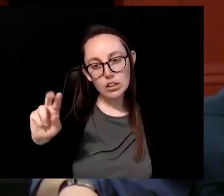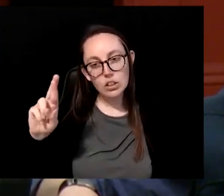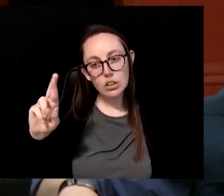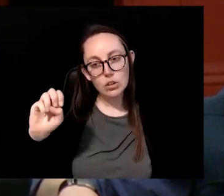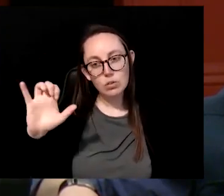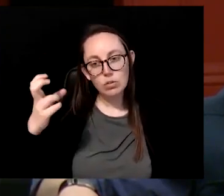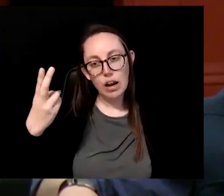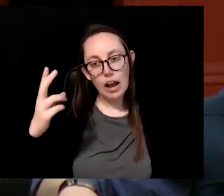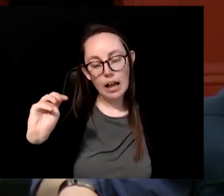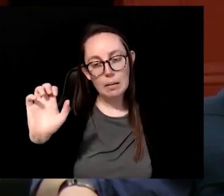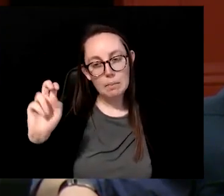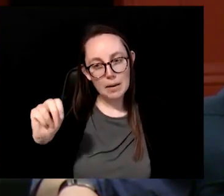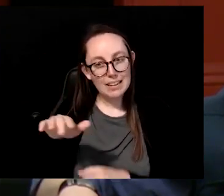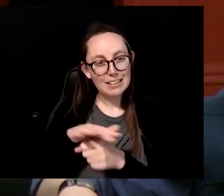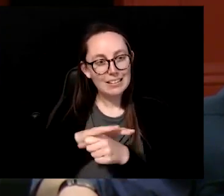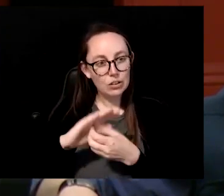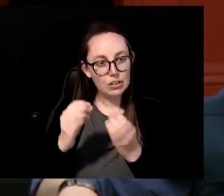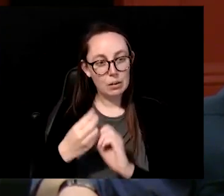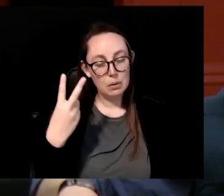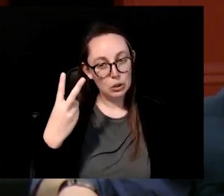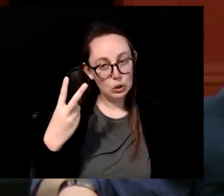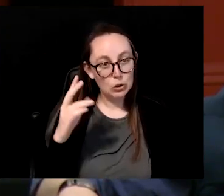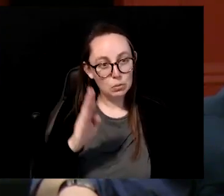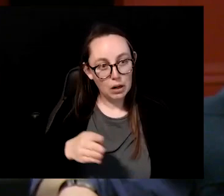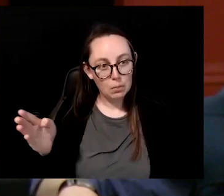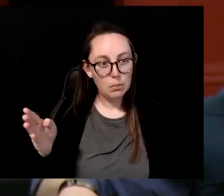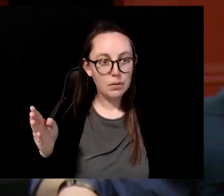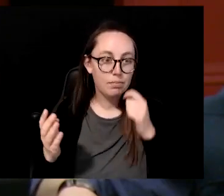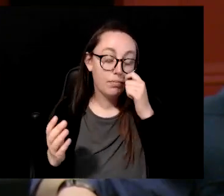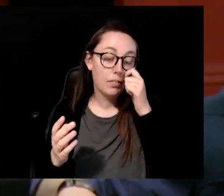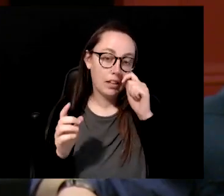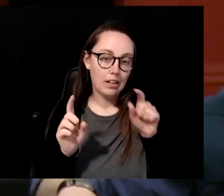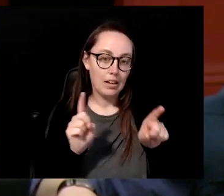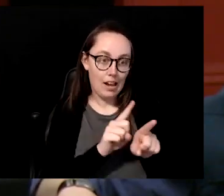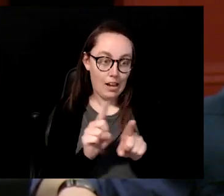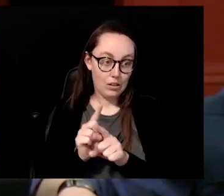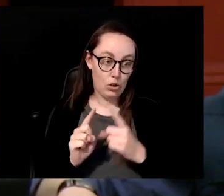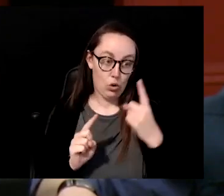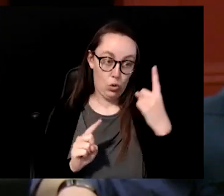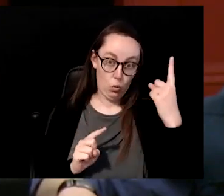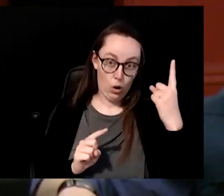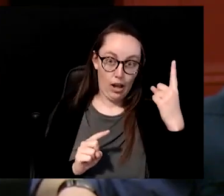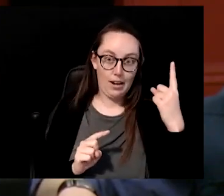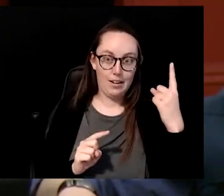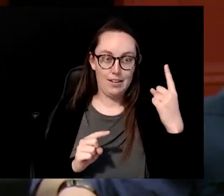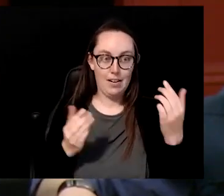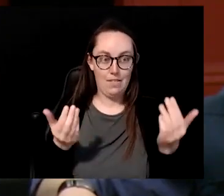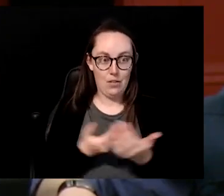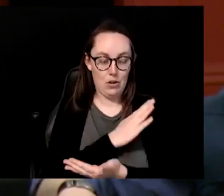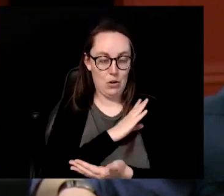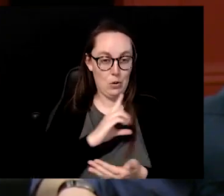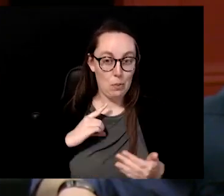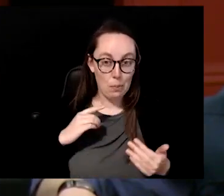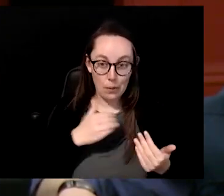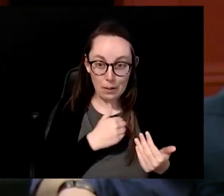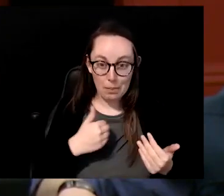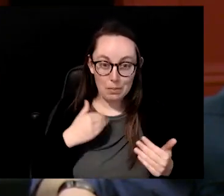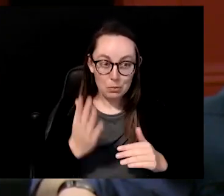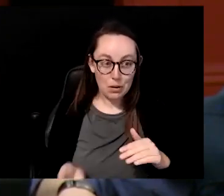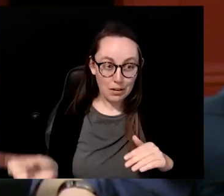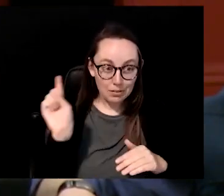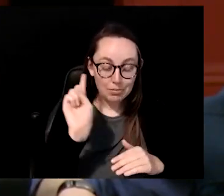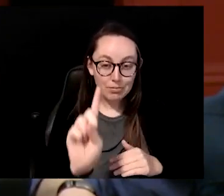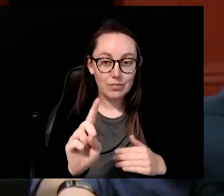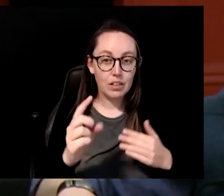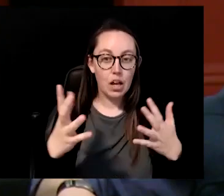Brattleboro um as one of the two people Kate's remarks or maybe most closely aligned with I would like to